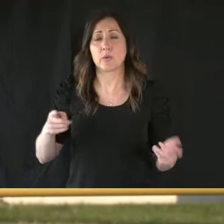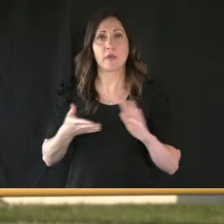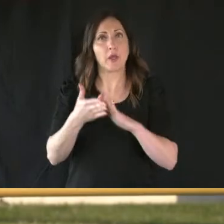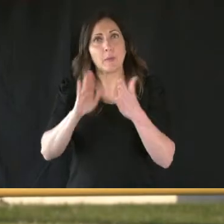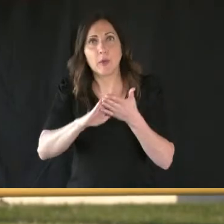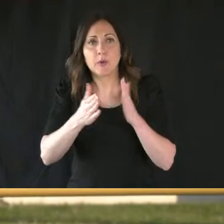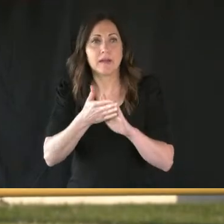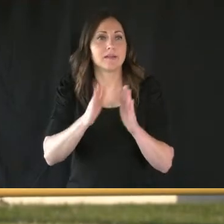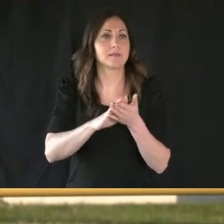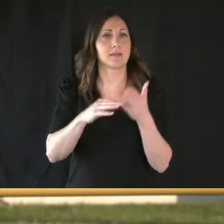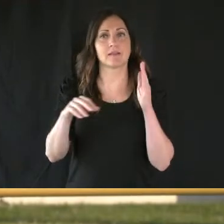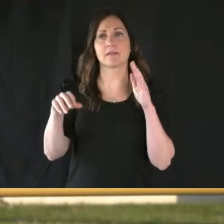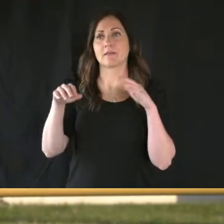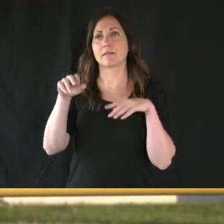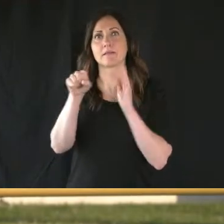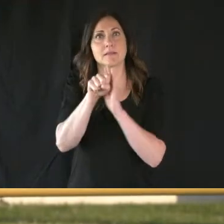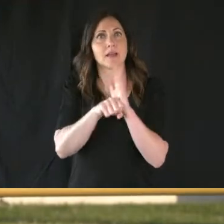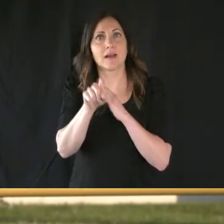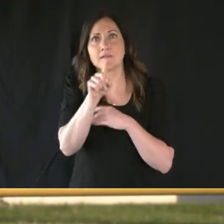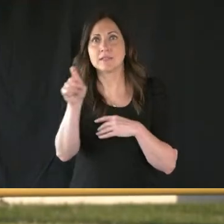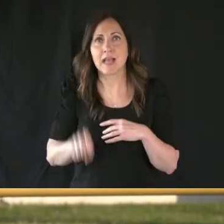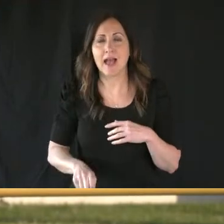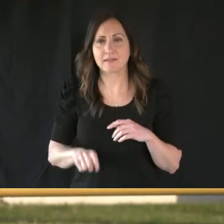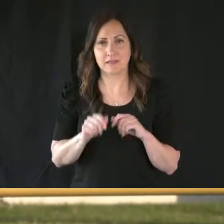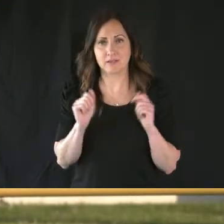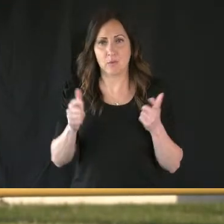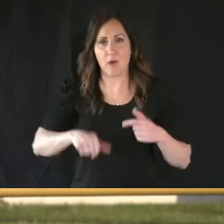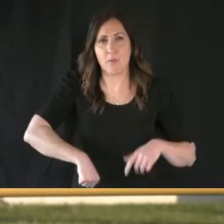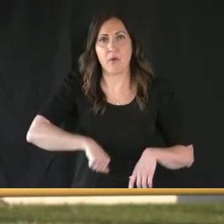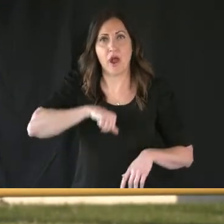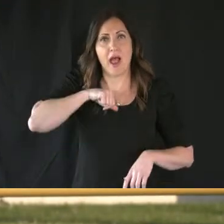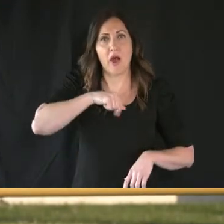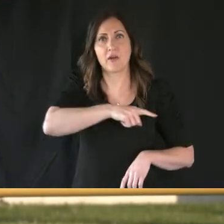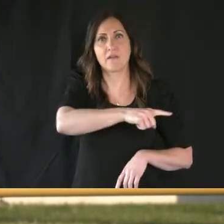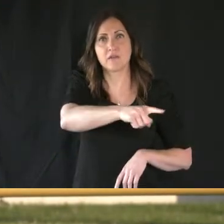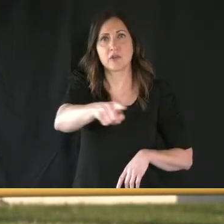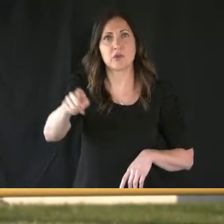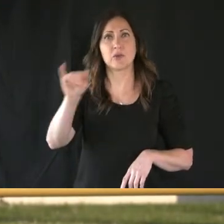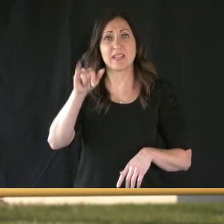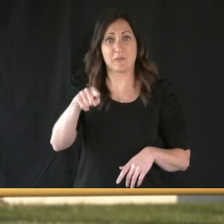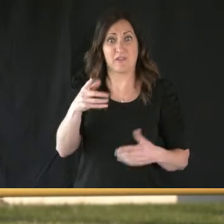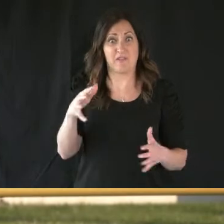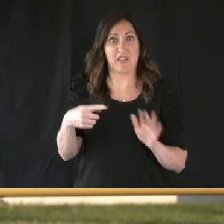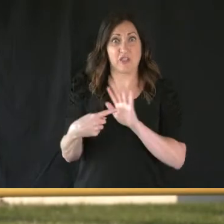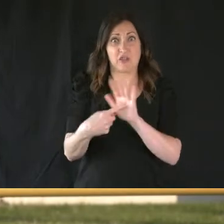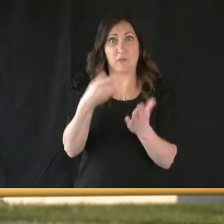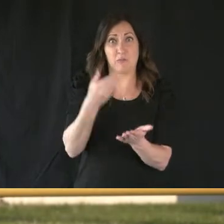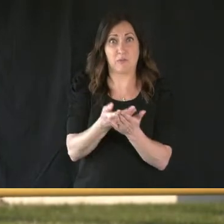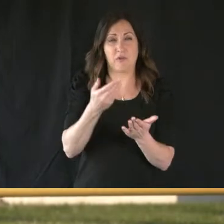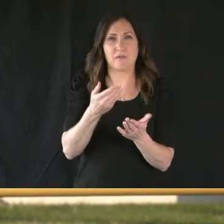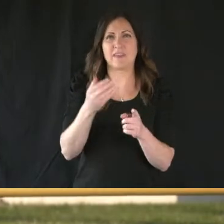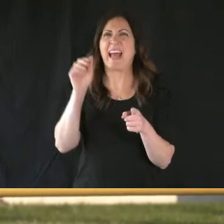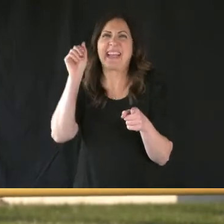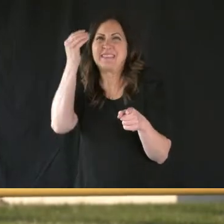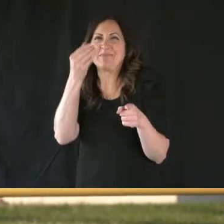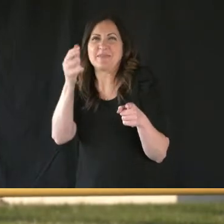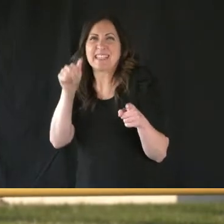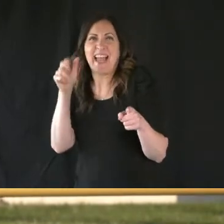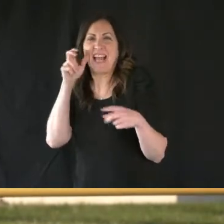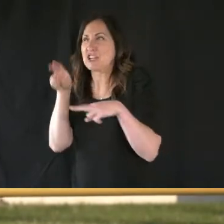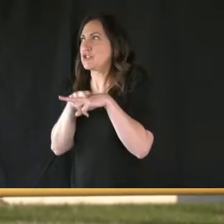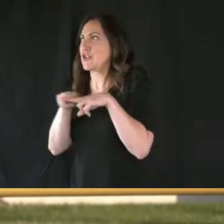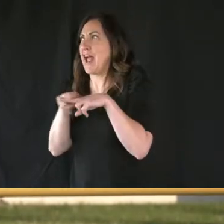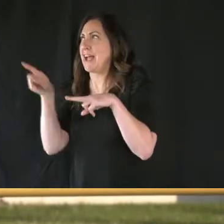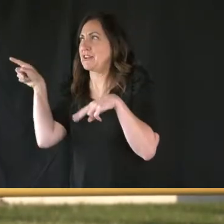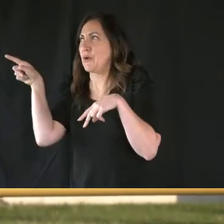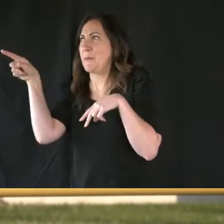are proud of you. We've already demonstrated. Your parents are proud of you. You know, it always works out this way